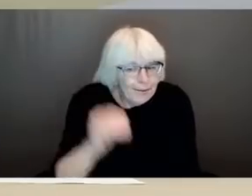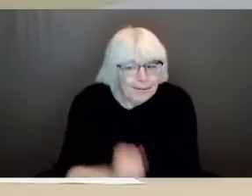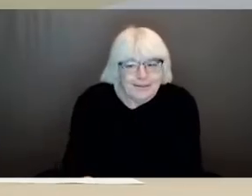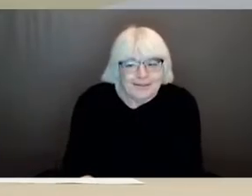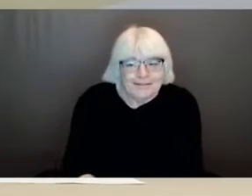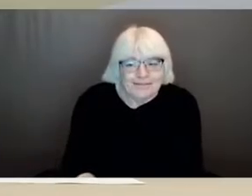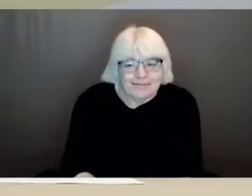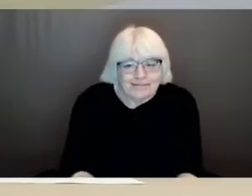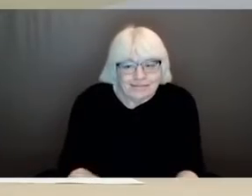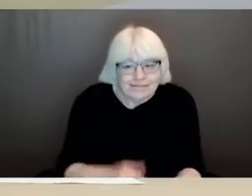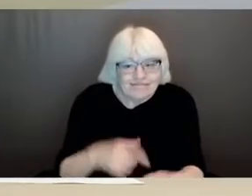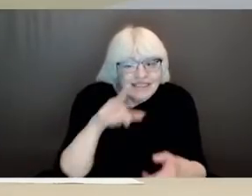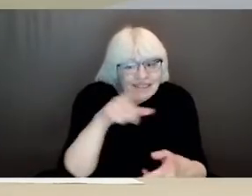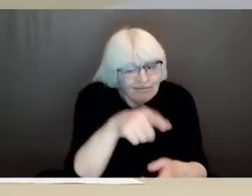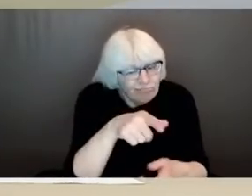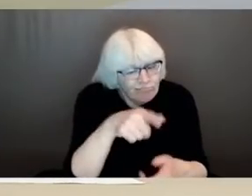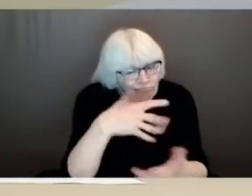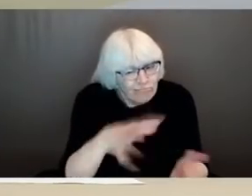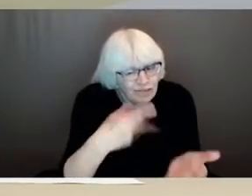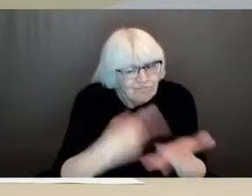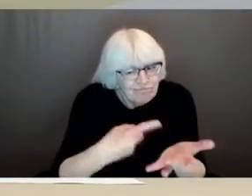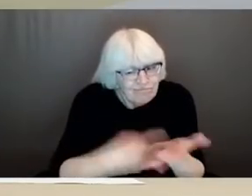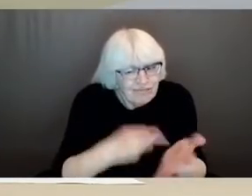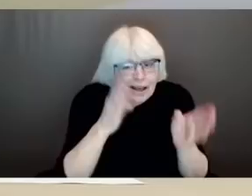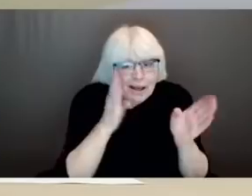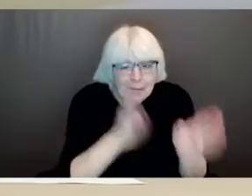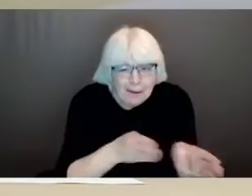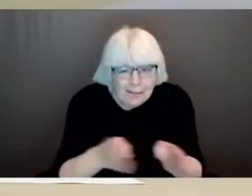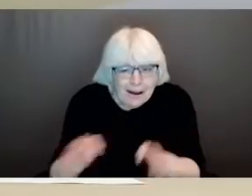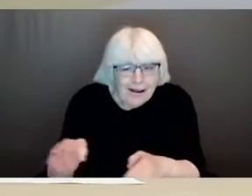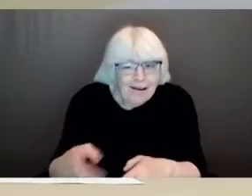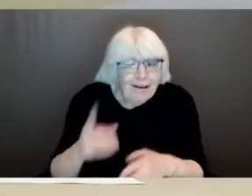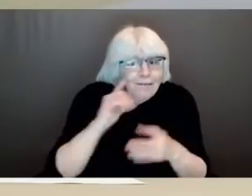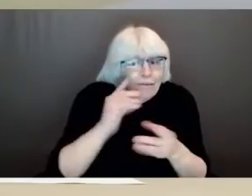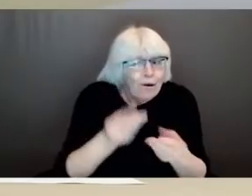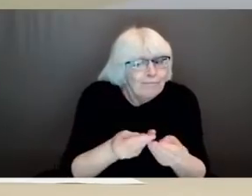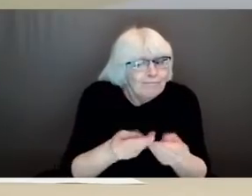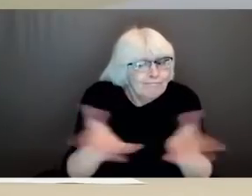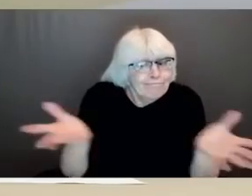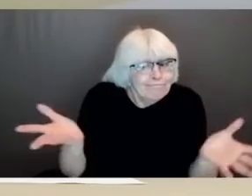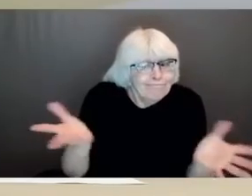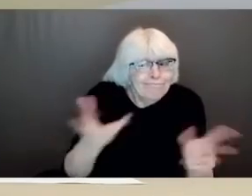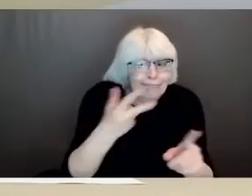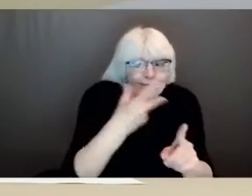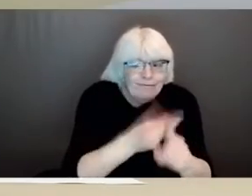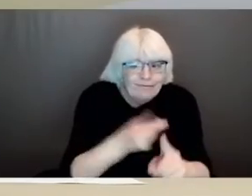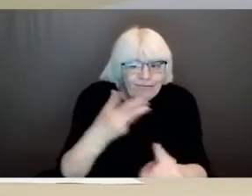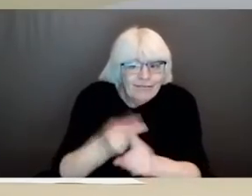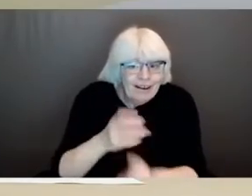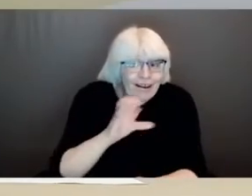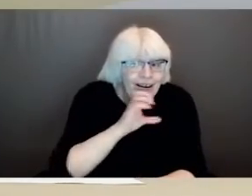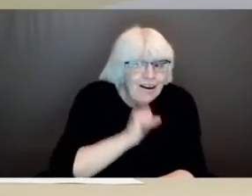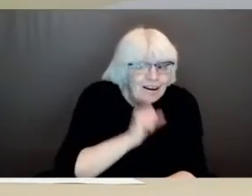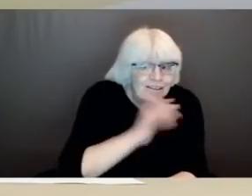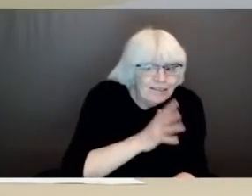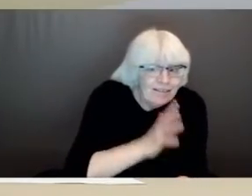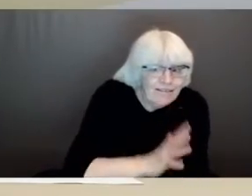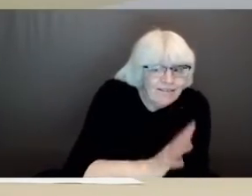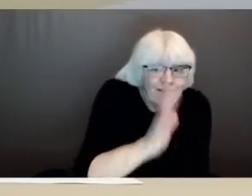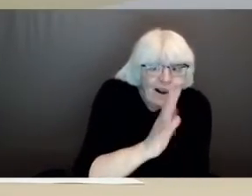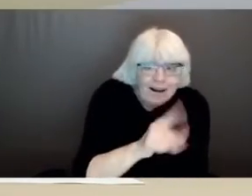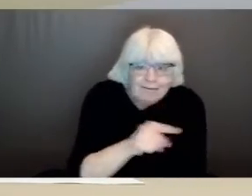to prepare for the rollout of the vaccine to 5 to 11-year-olds, and I guess what we know at this point about how that rollout is going to